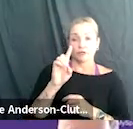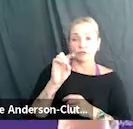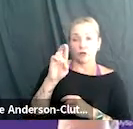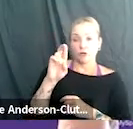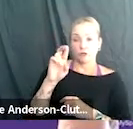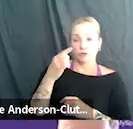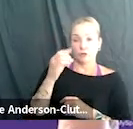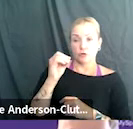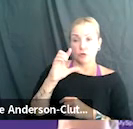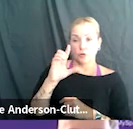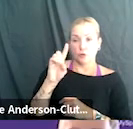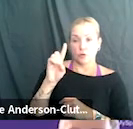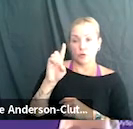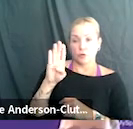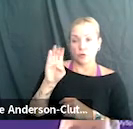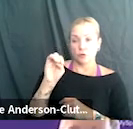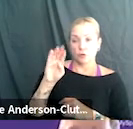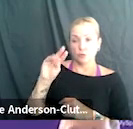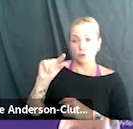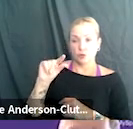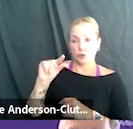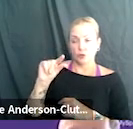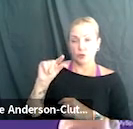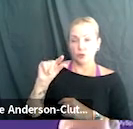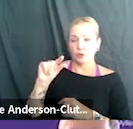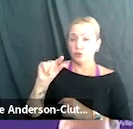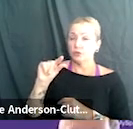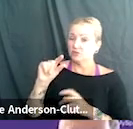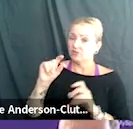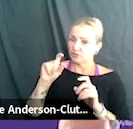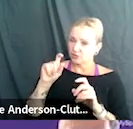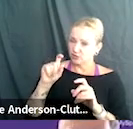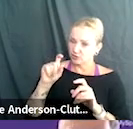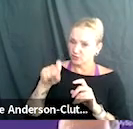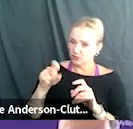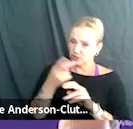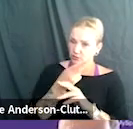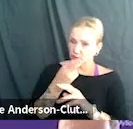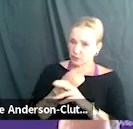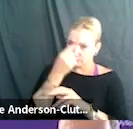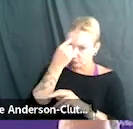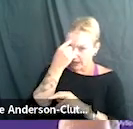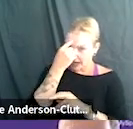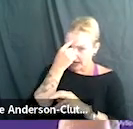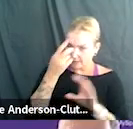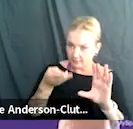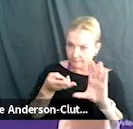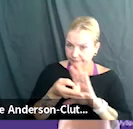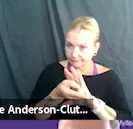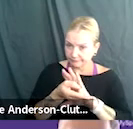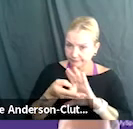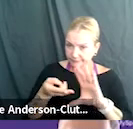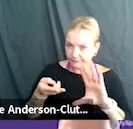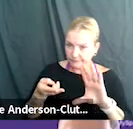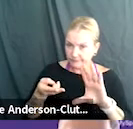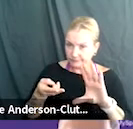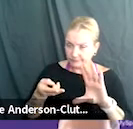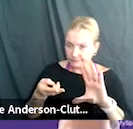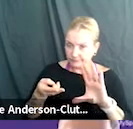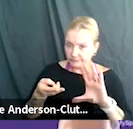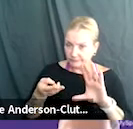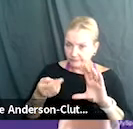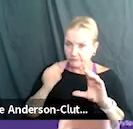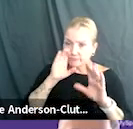brain imaging assist in differentiation? I don't think so, Ben. And again, I wouldn't pretend to be an expert in brain imaging, but I don't